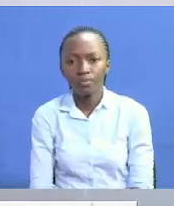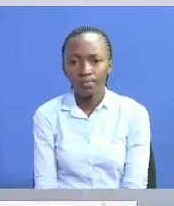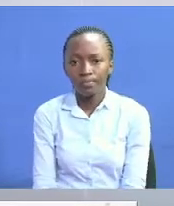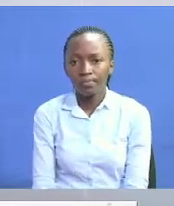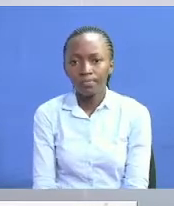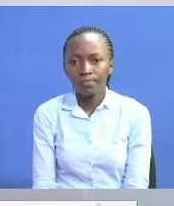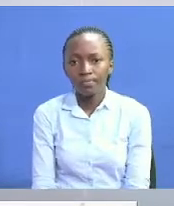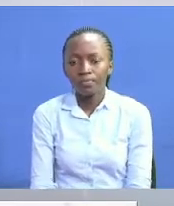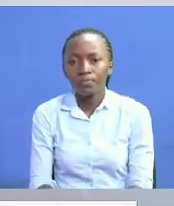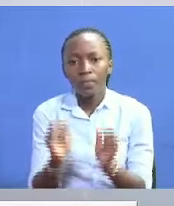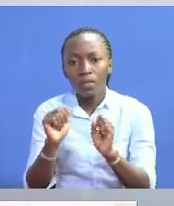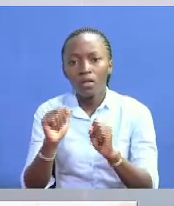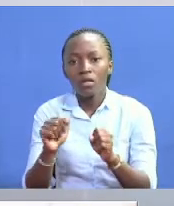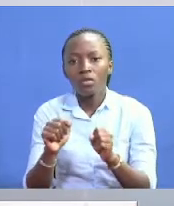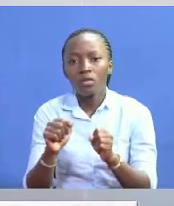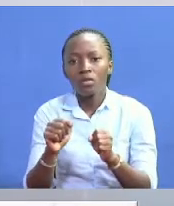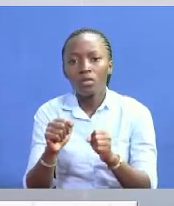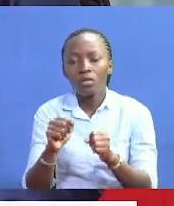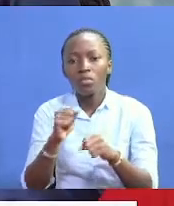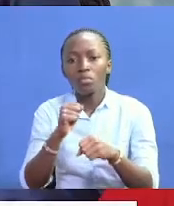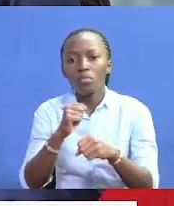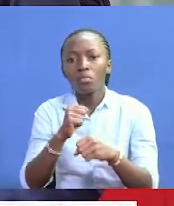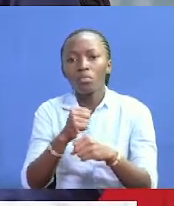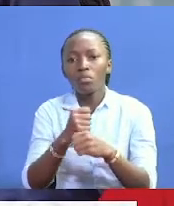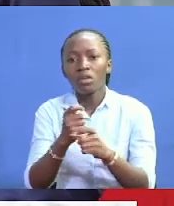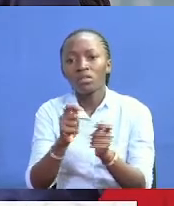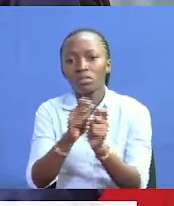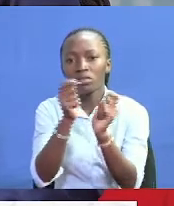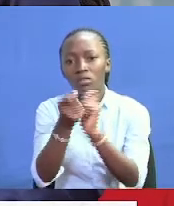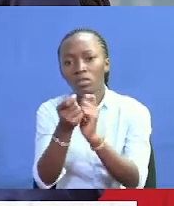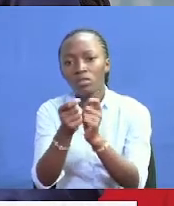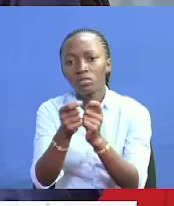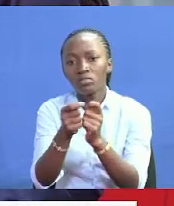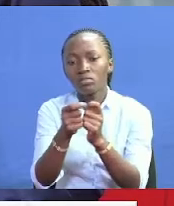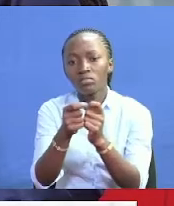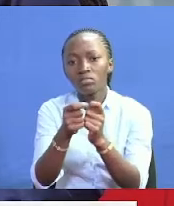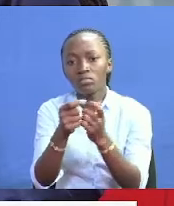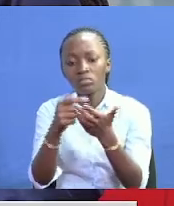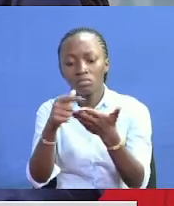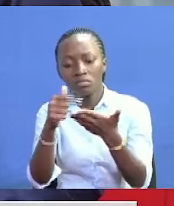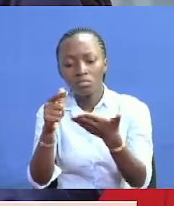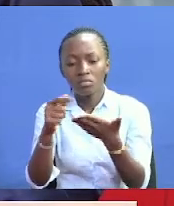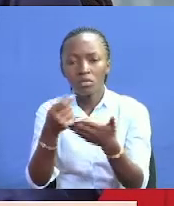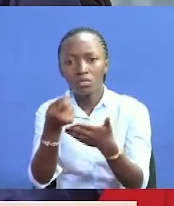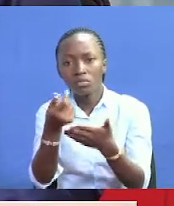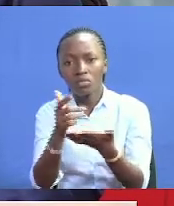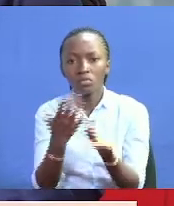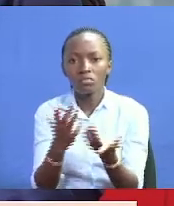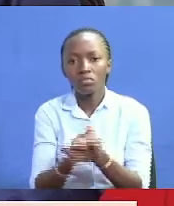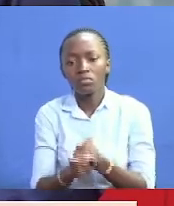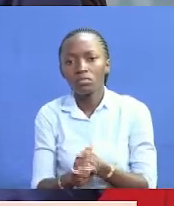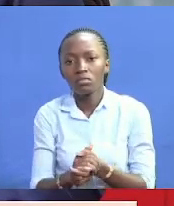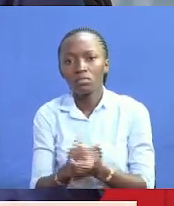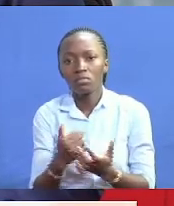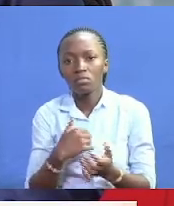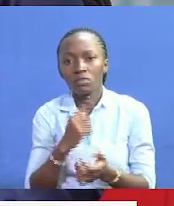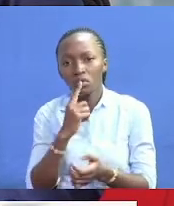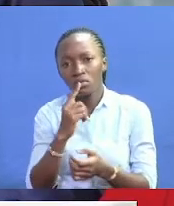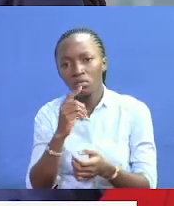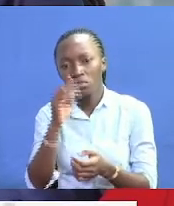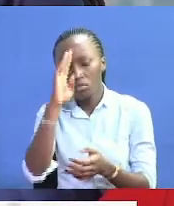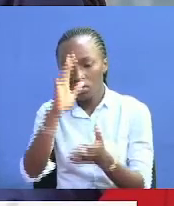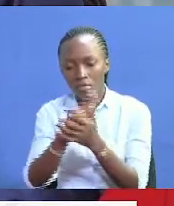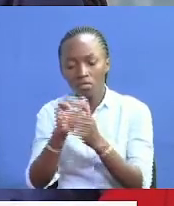that probably you should just make amendments to the bill that was introduced in 2015? I strongly believe it should be scrapped